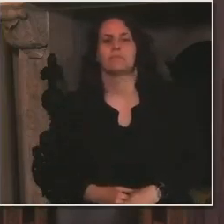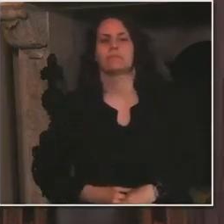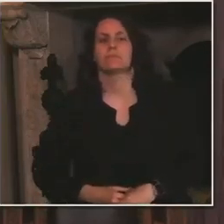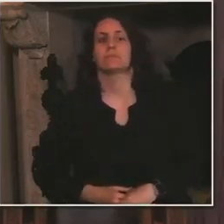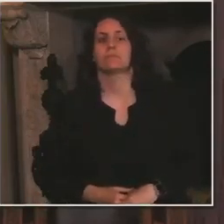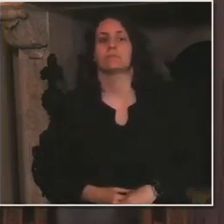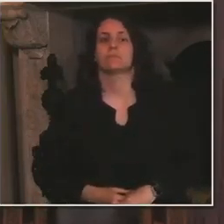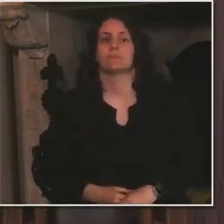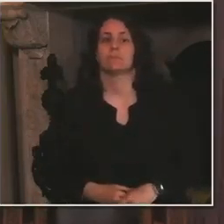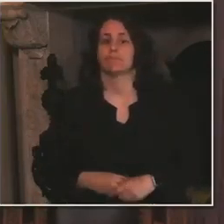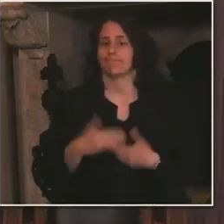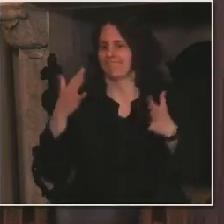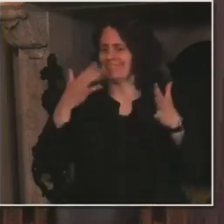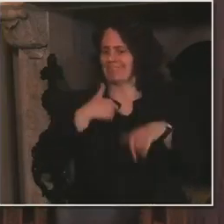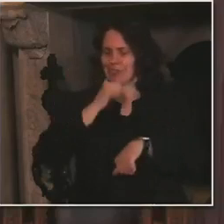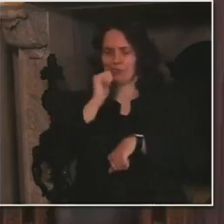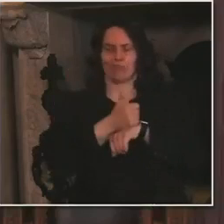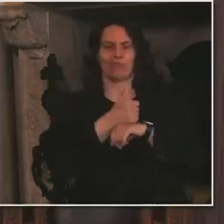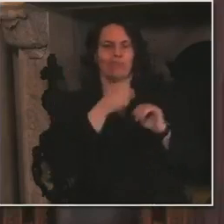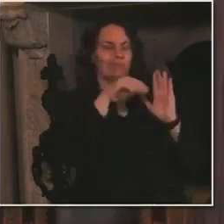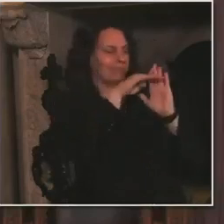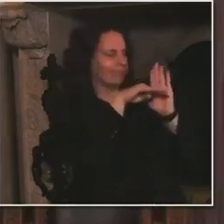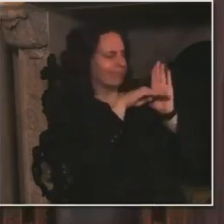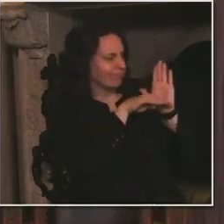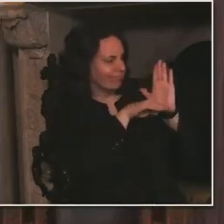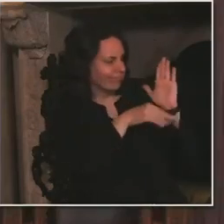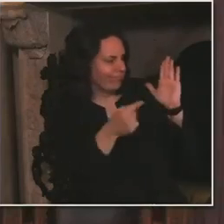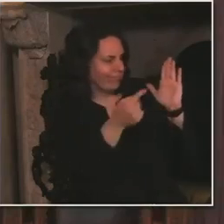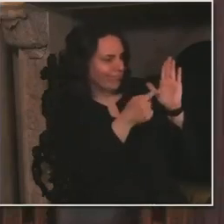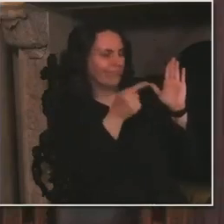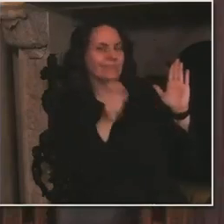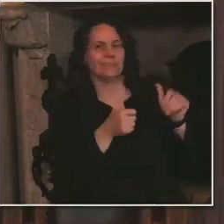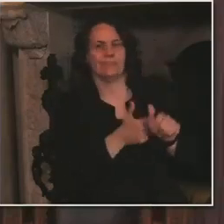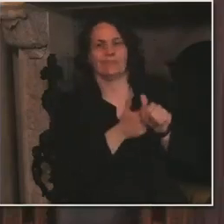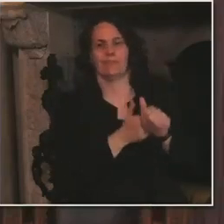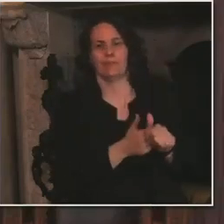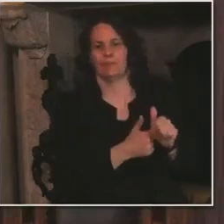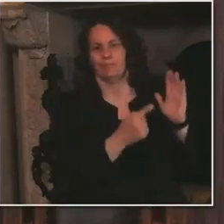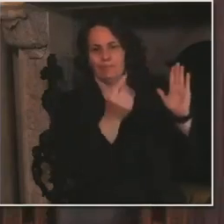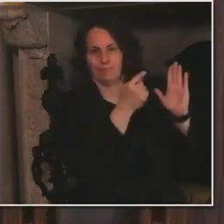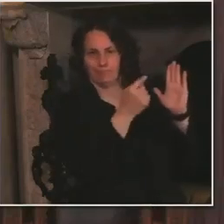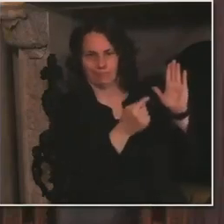around those three things that are mentioned. And if the trend lines